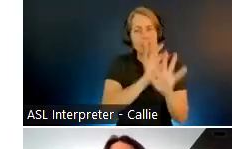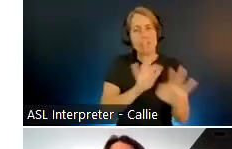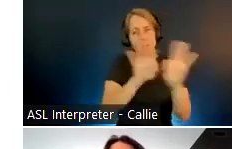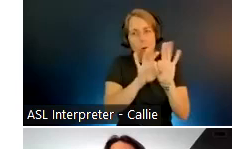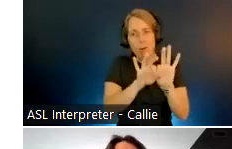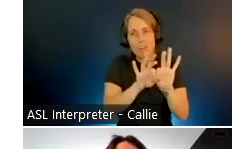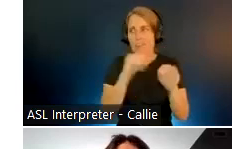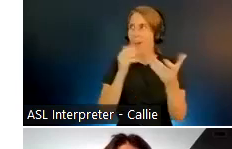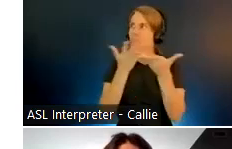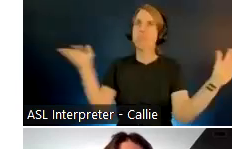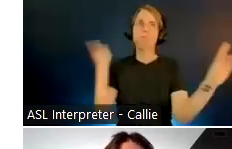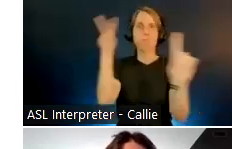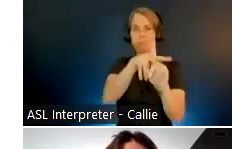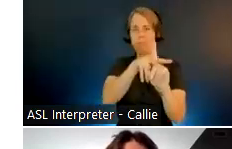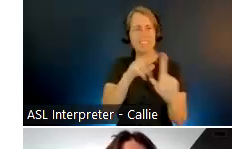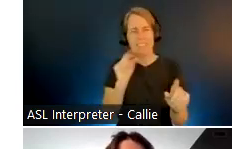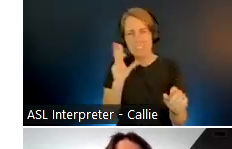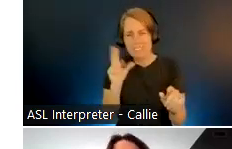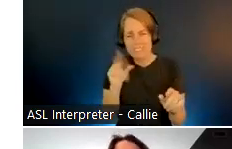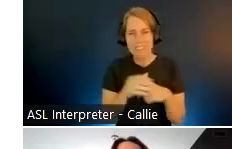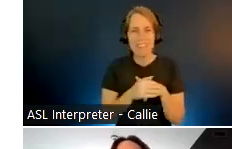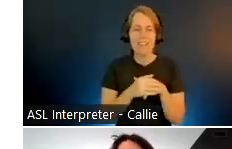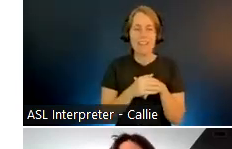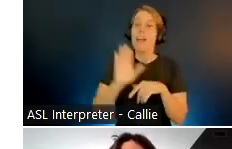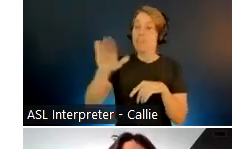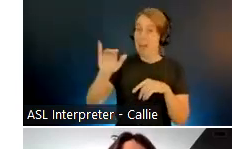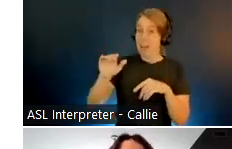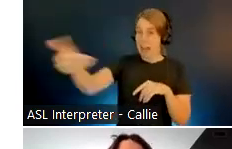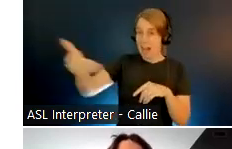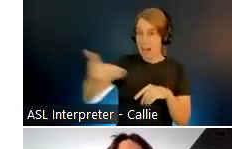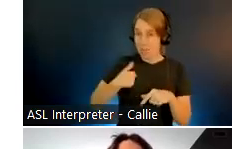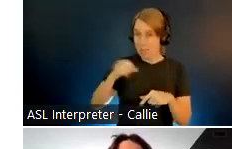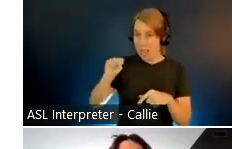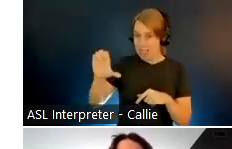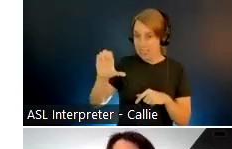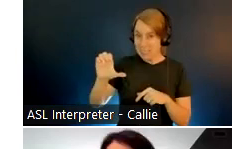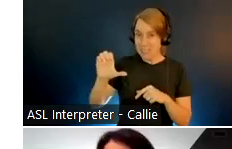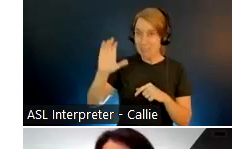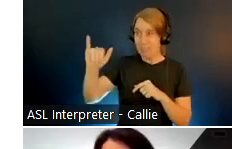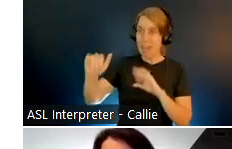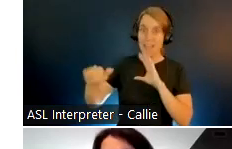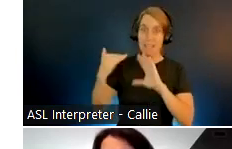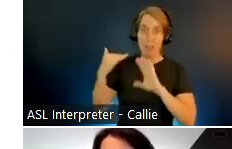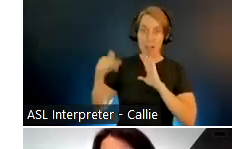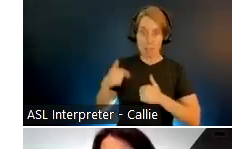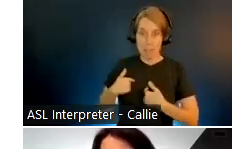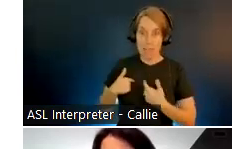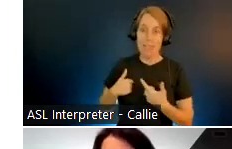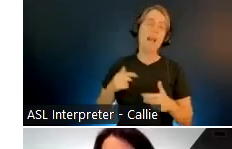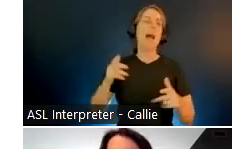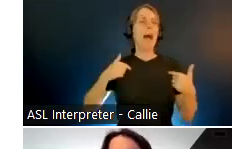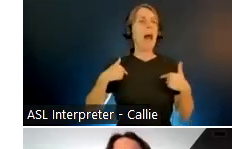probably get 2 or 3 emails a week saying, I'm a person with a disability. What types of job can I